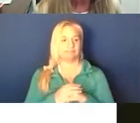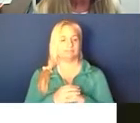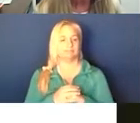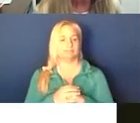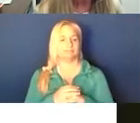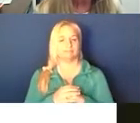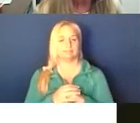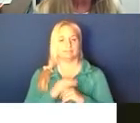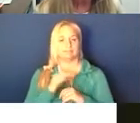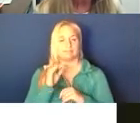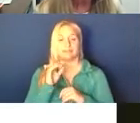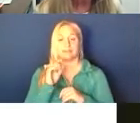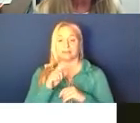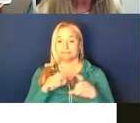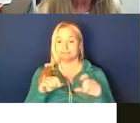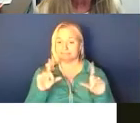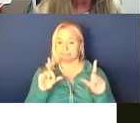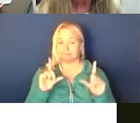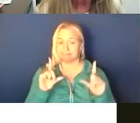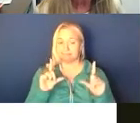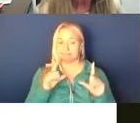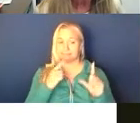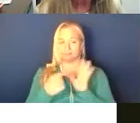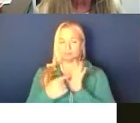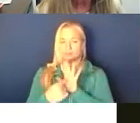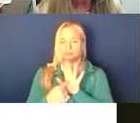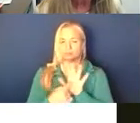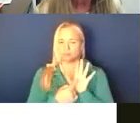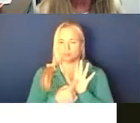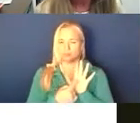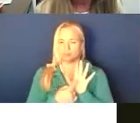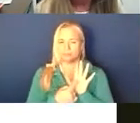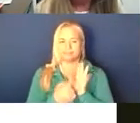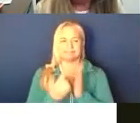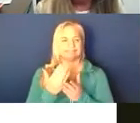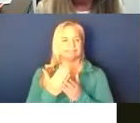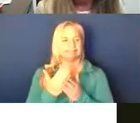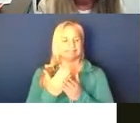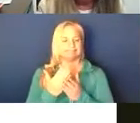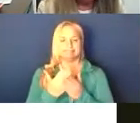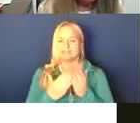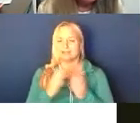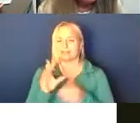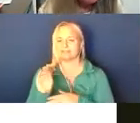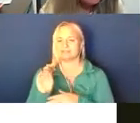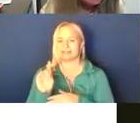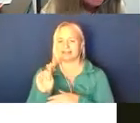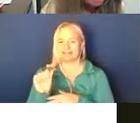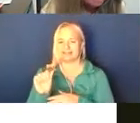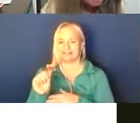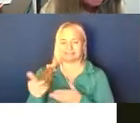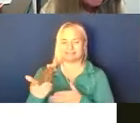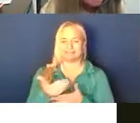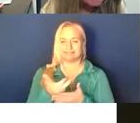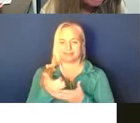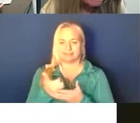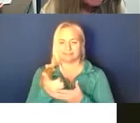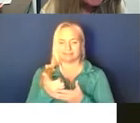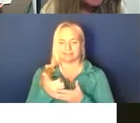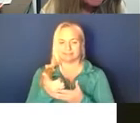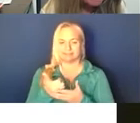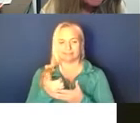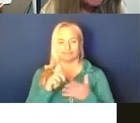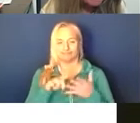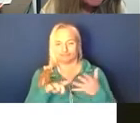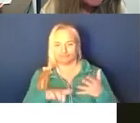This slide here, it just shows you some of the things that data that we collected when the students entered. And